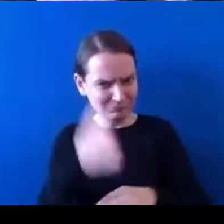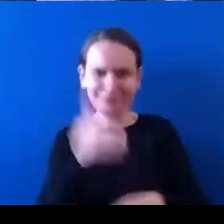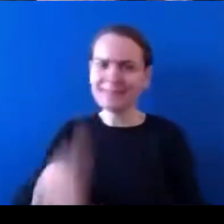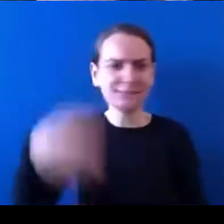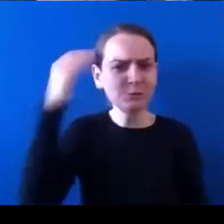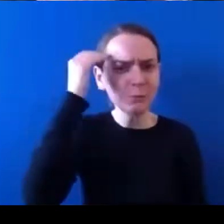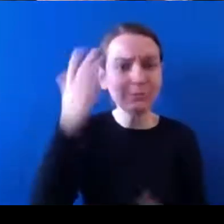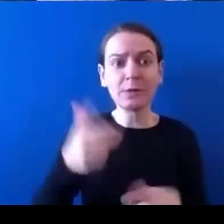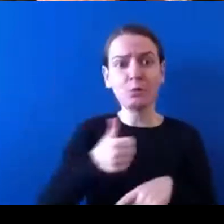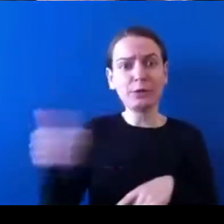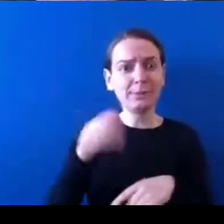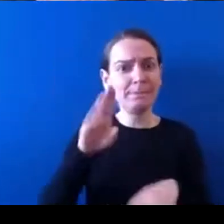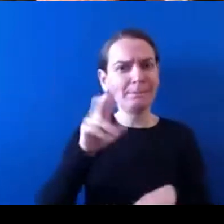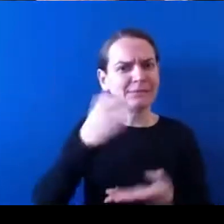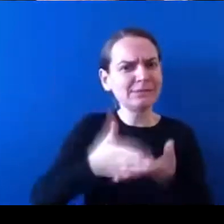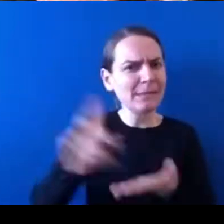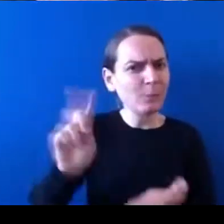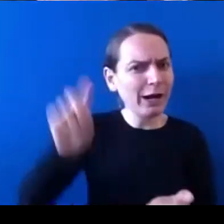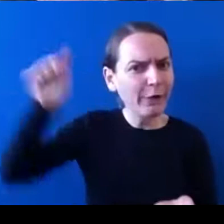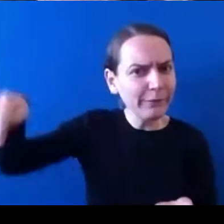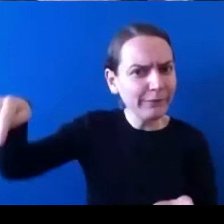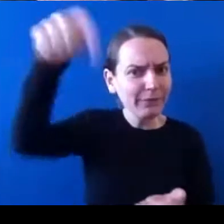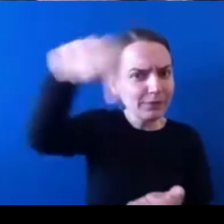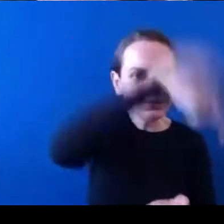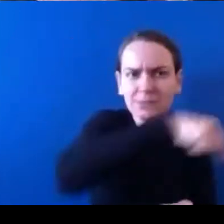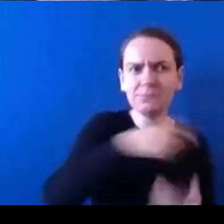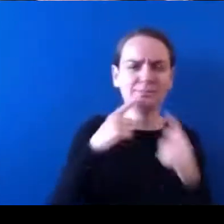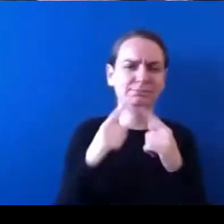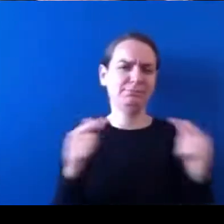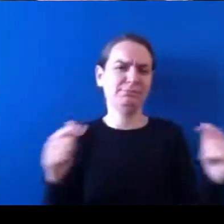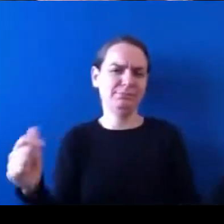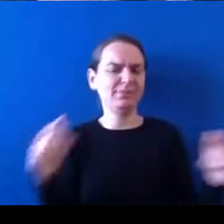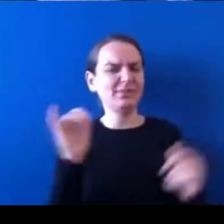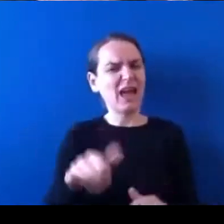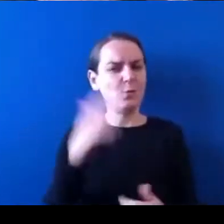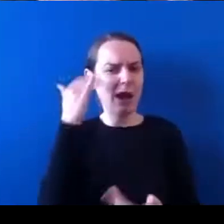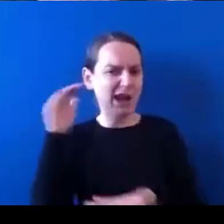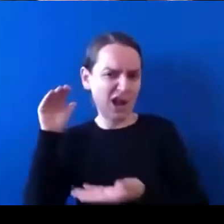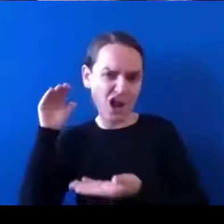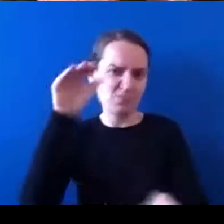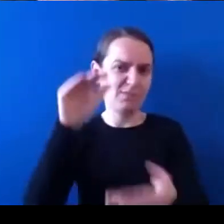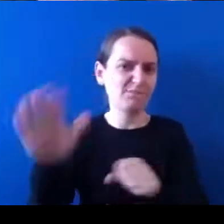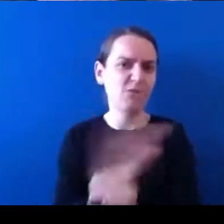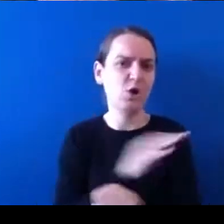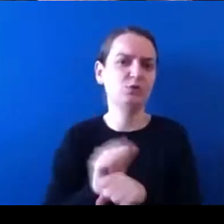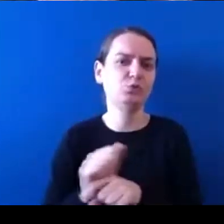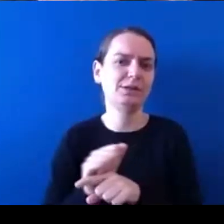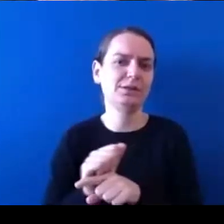A high school student should know who, how, and when to ask for help appropriately.